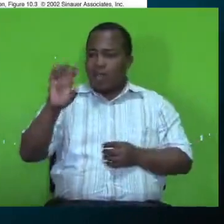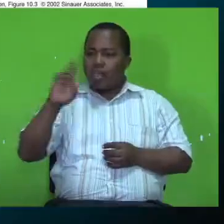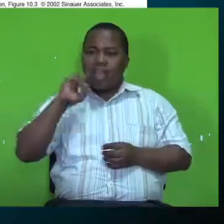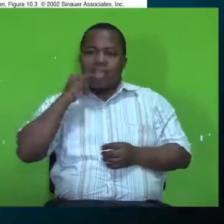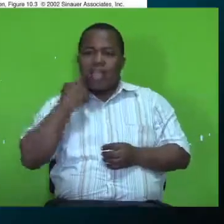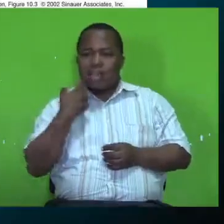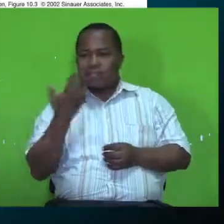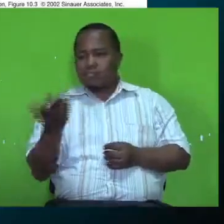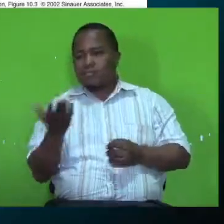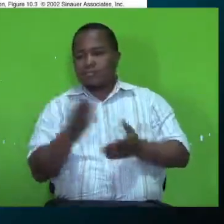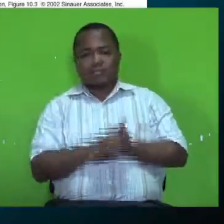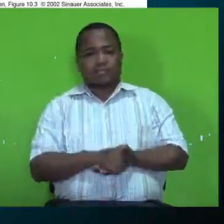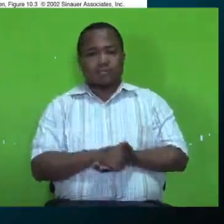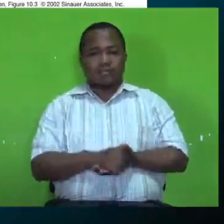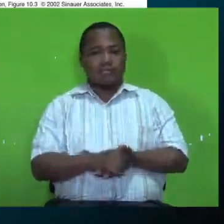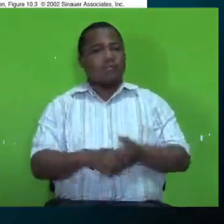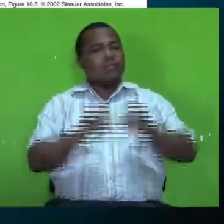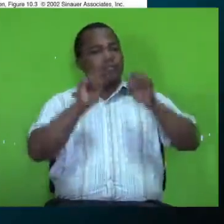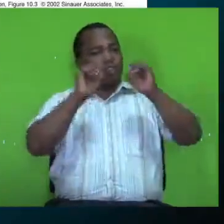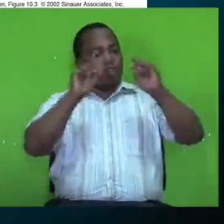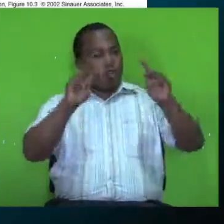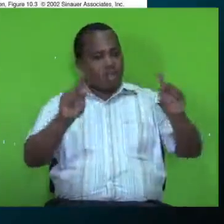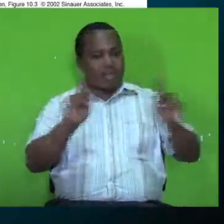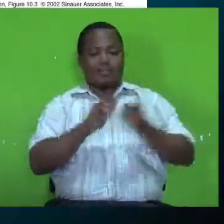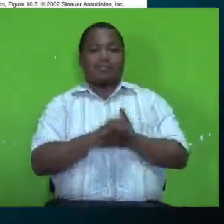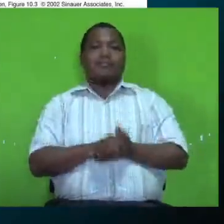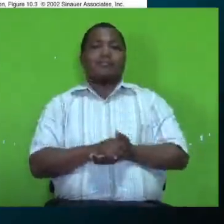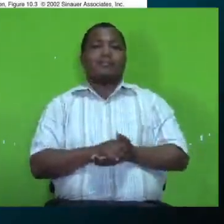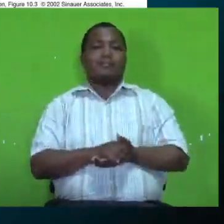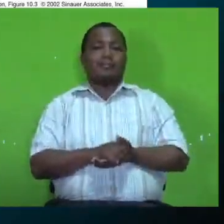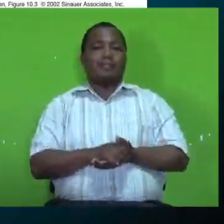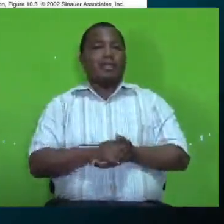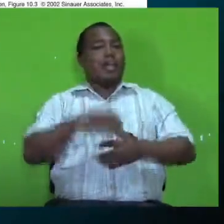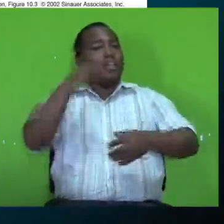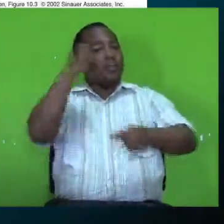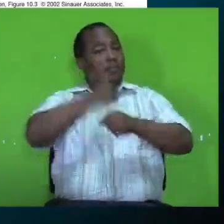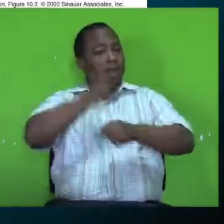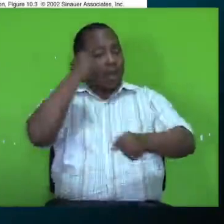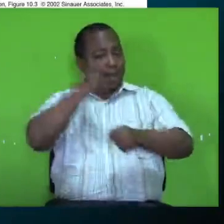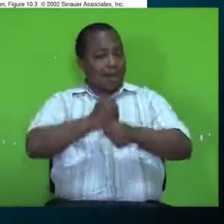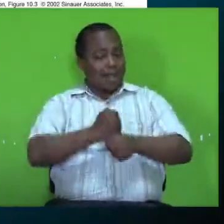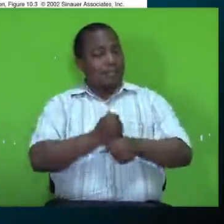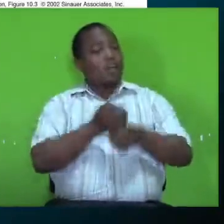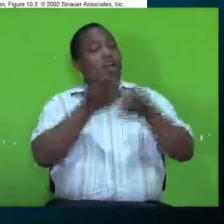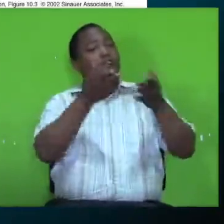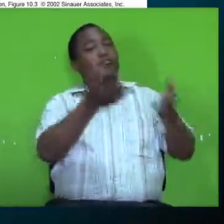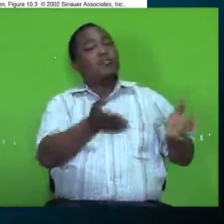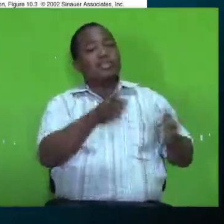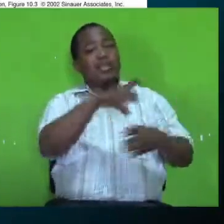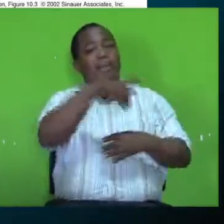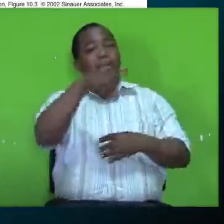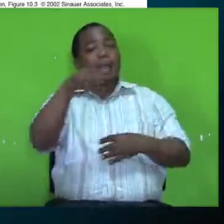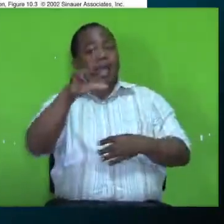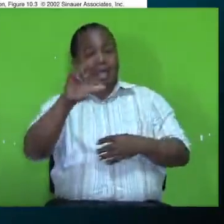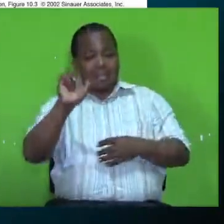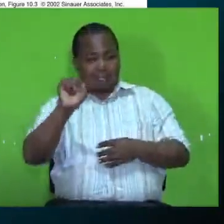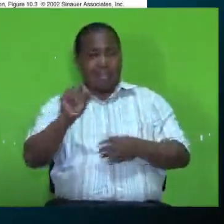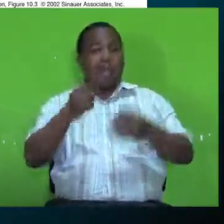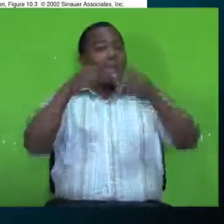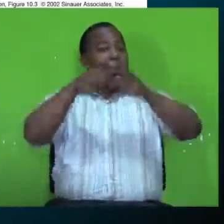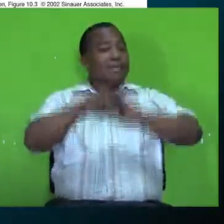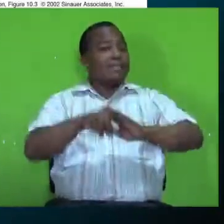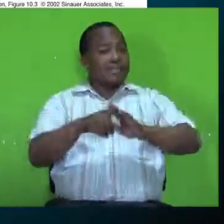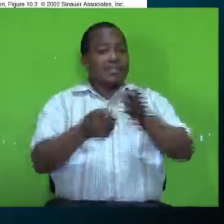please. Well done, my dears. The purpose of putting plasmodesmata